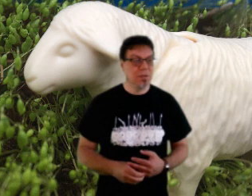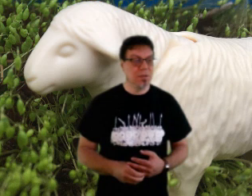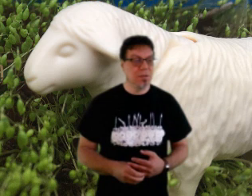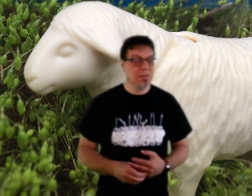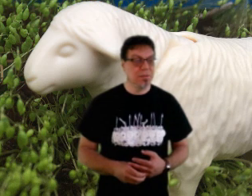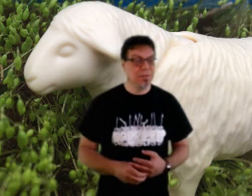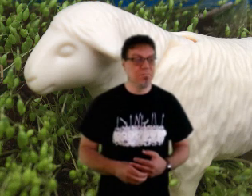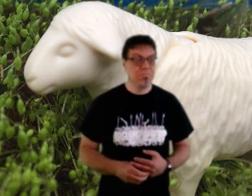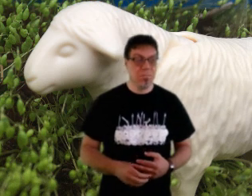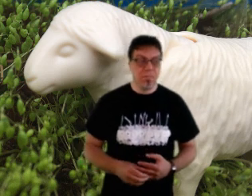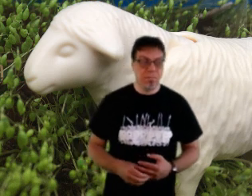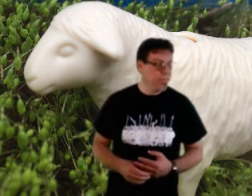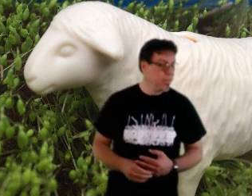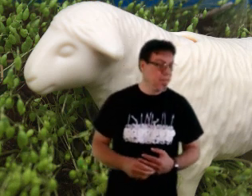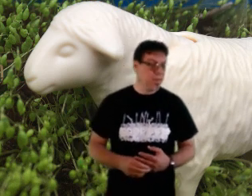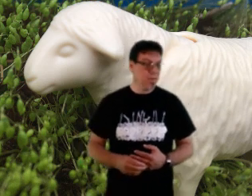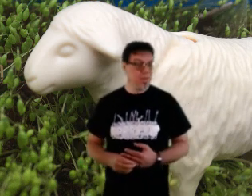should dress the part.